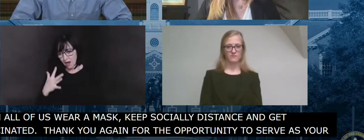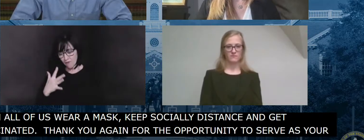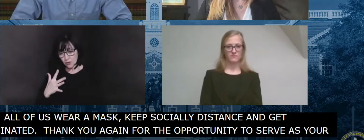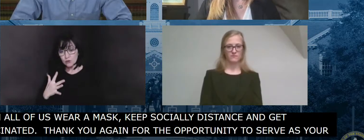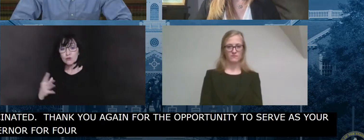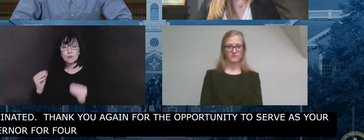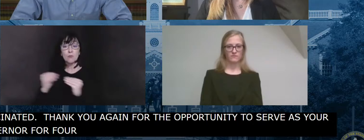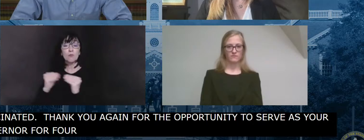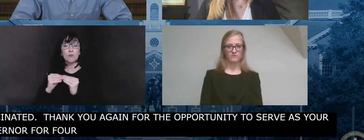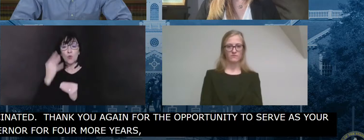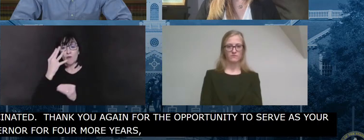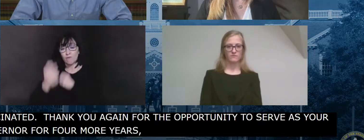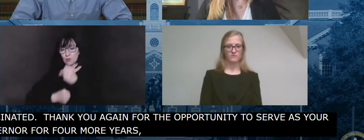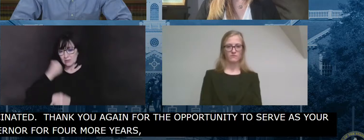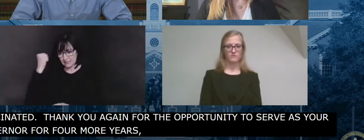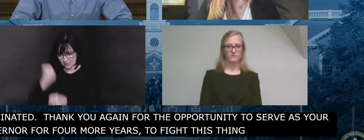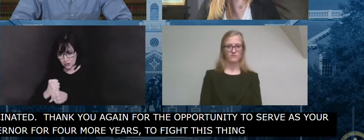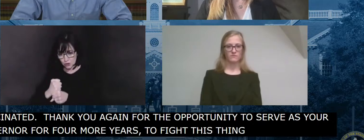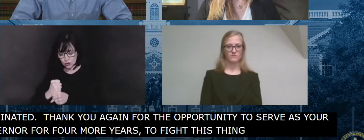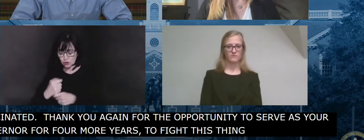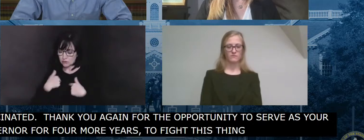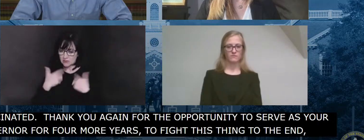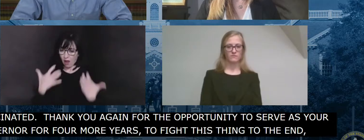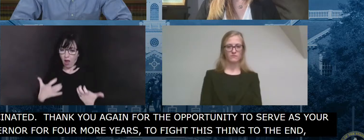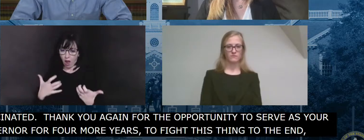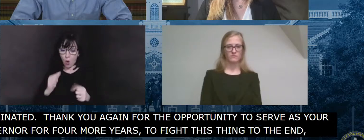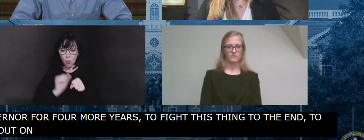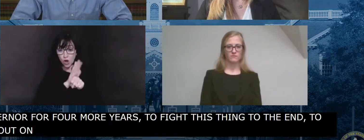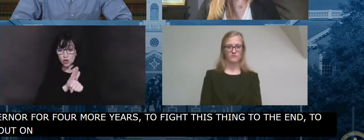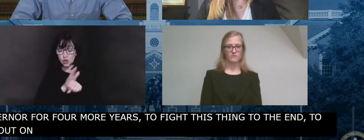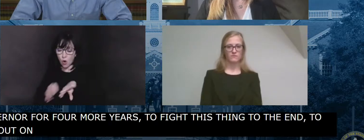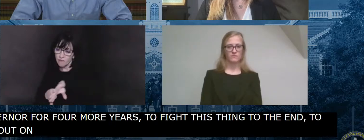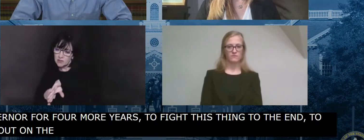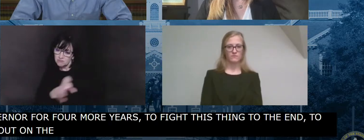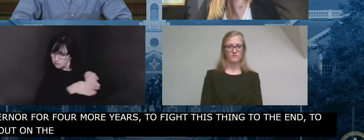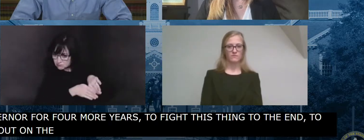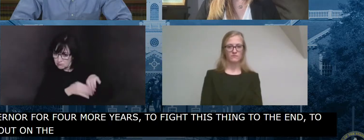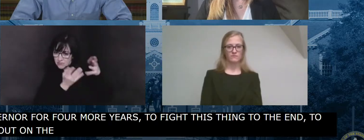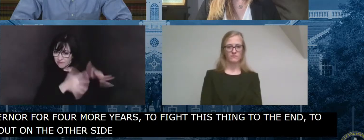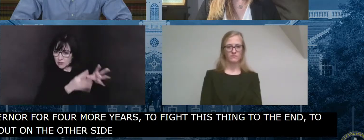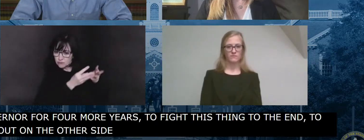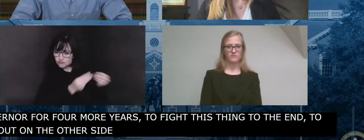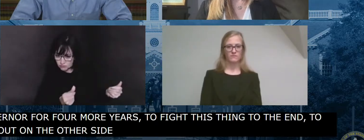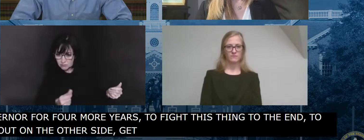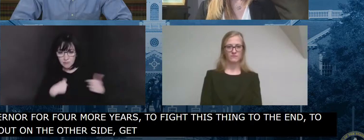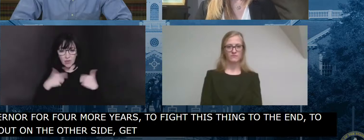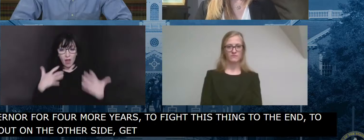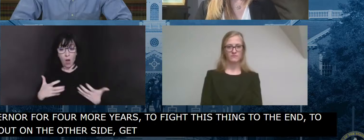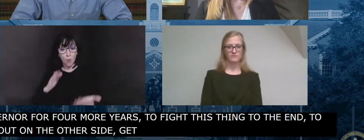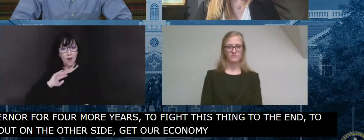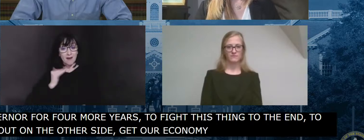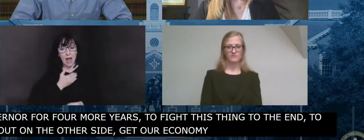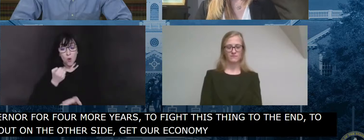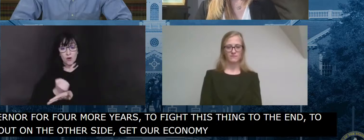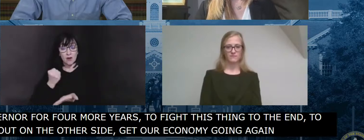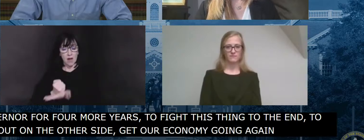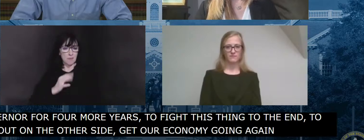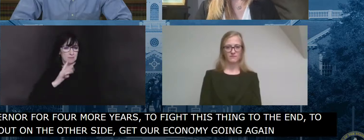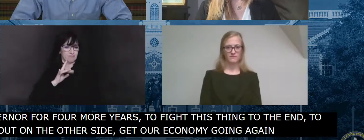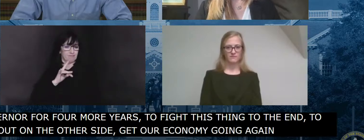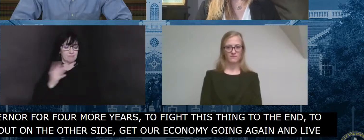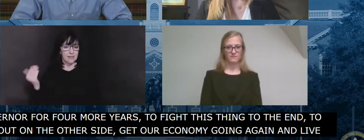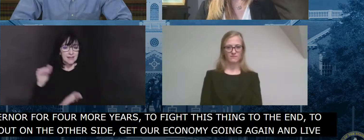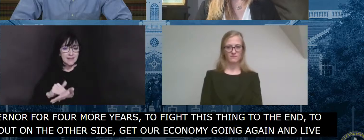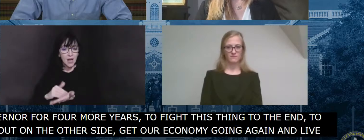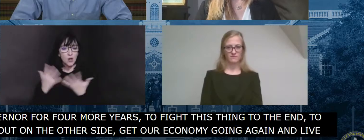end, to get out on the other side, get our economy going again, and live life like we like to here in